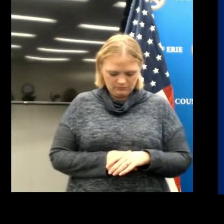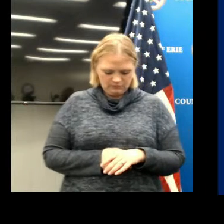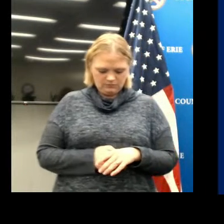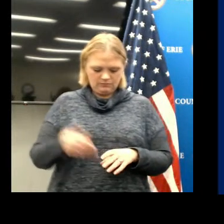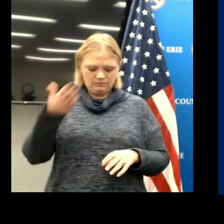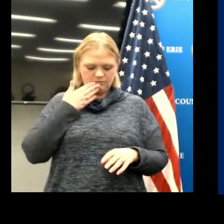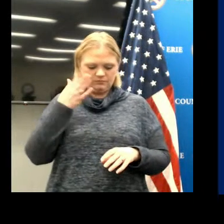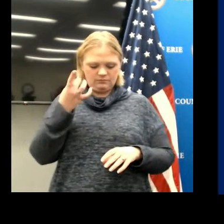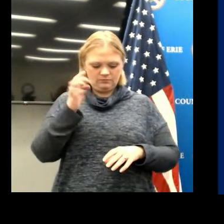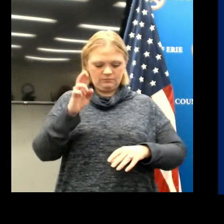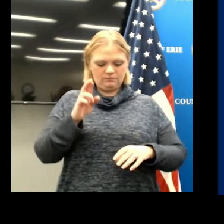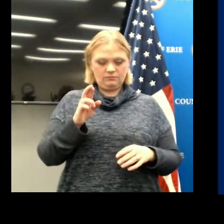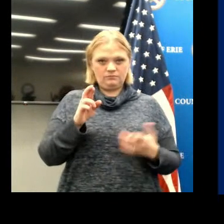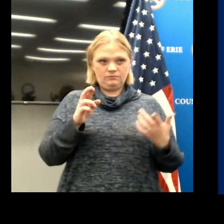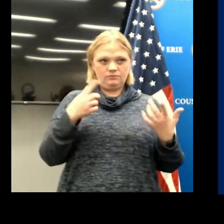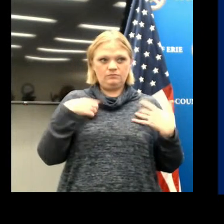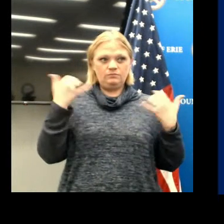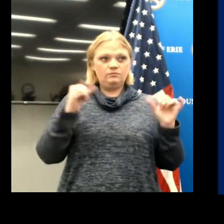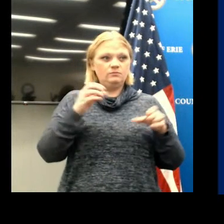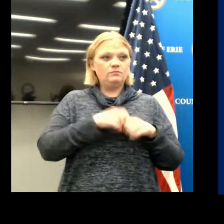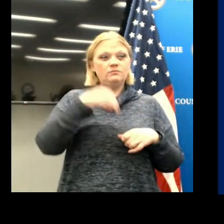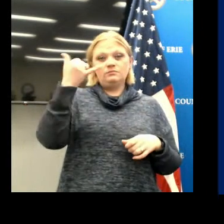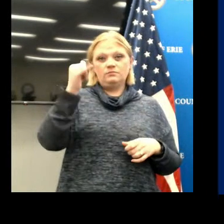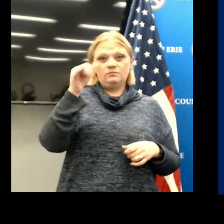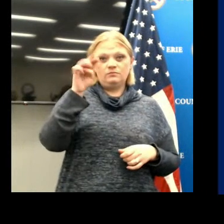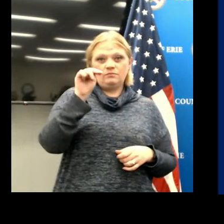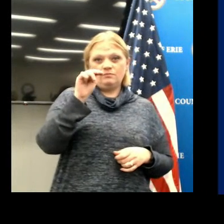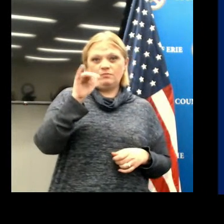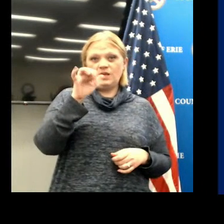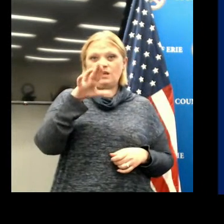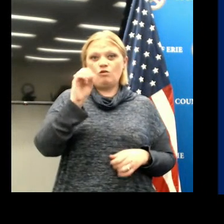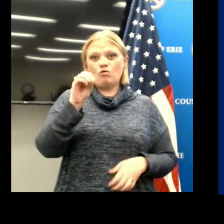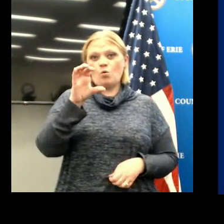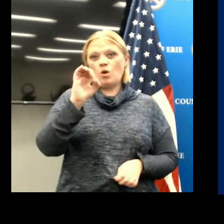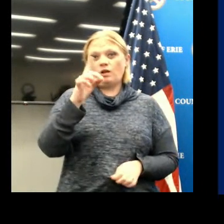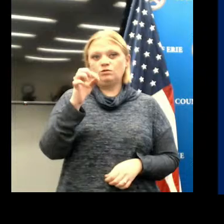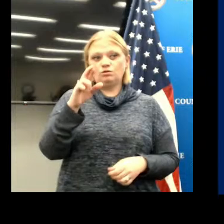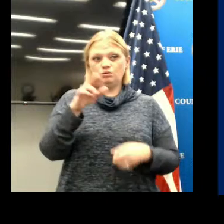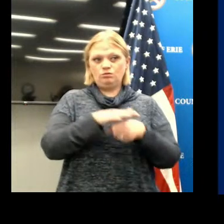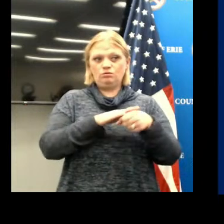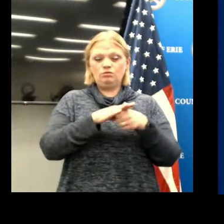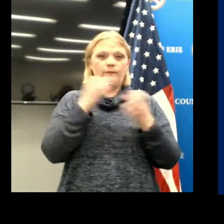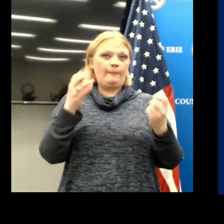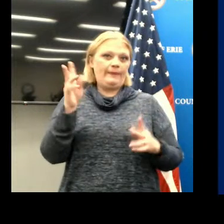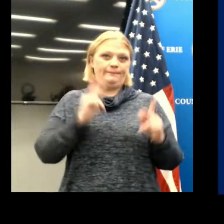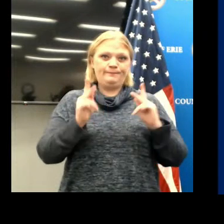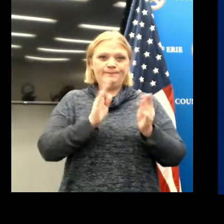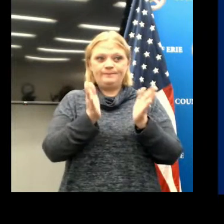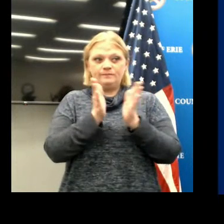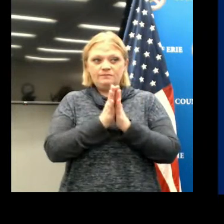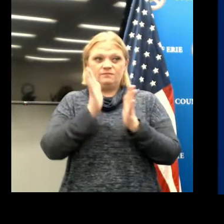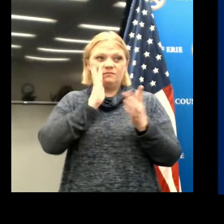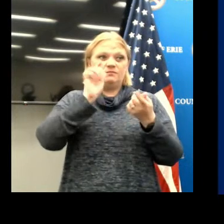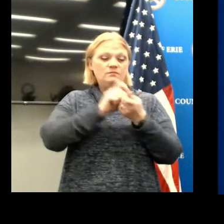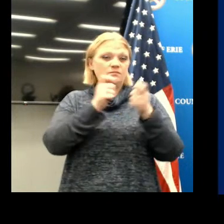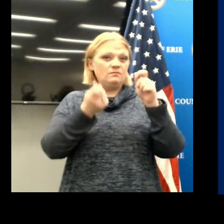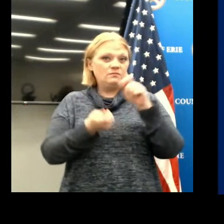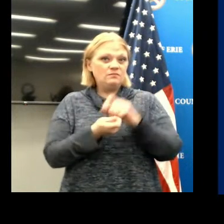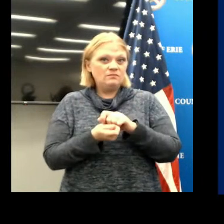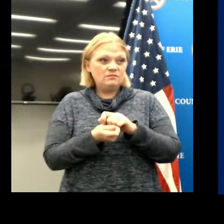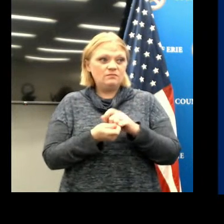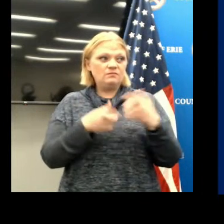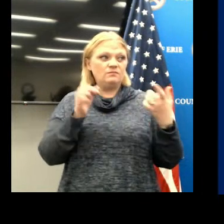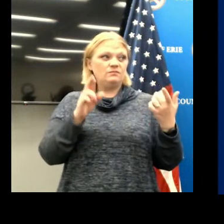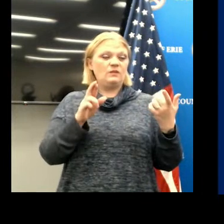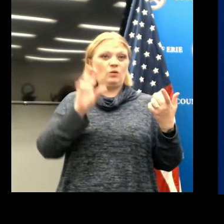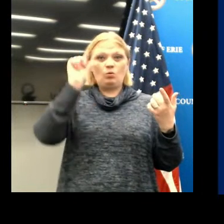Thank you, Dr. Burstein. We are still in the yellow microcluster zone. A lot of people were asking, was there going to be a change? Or